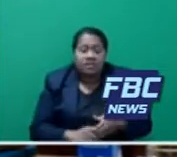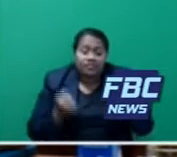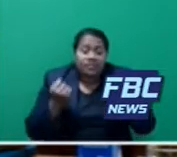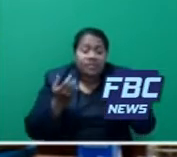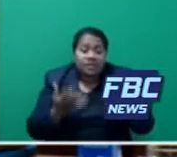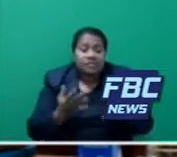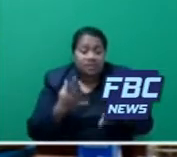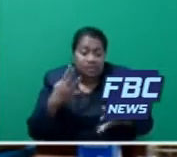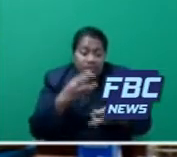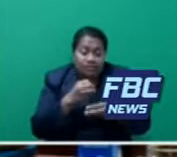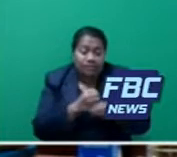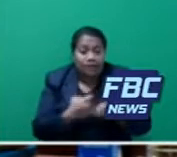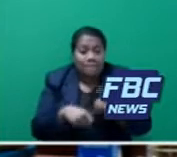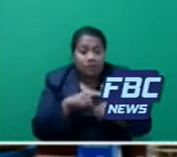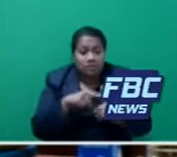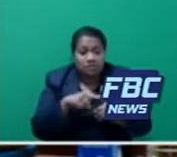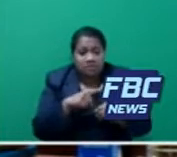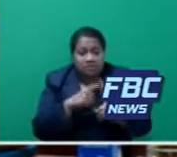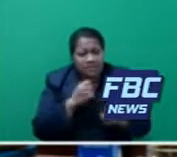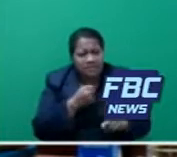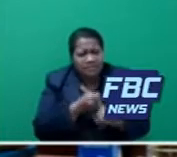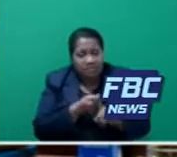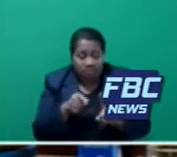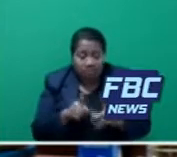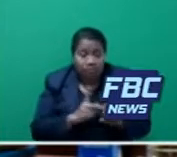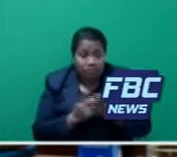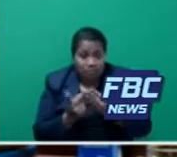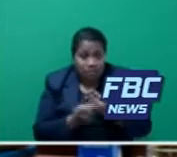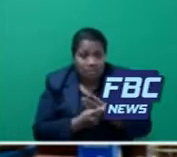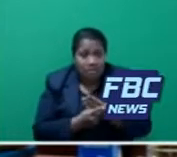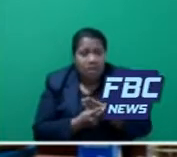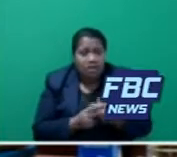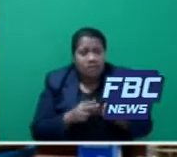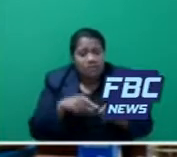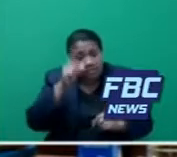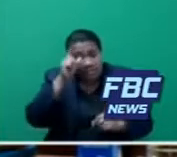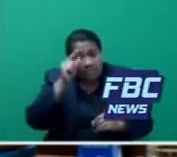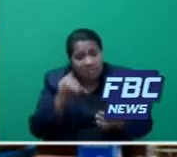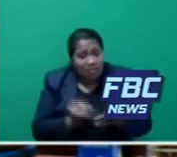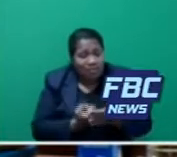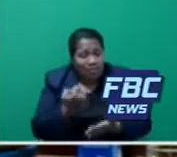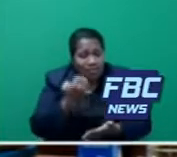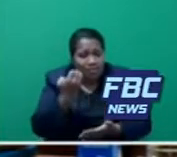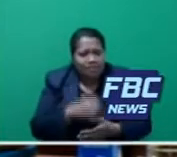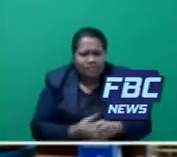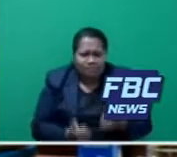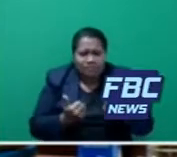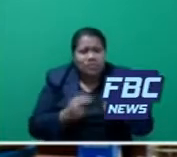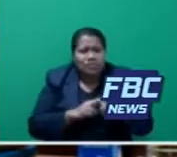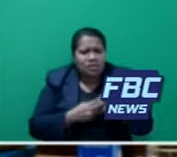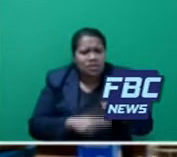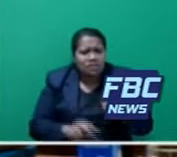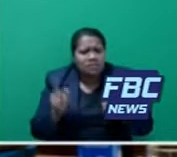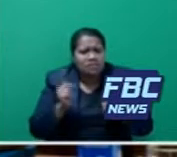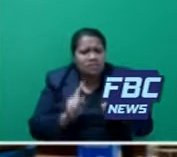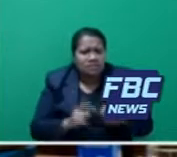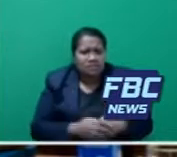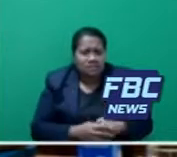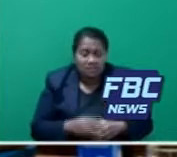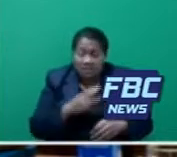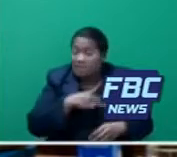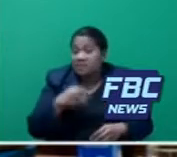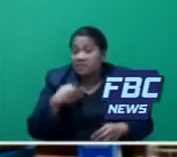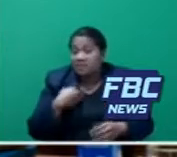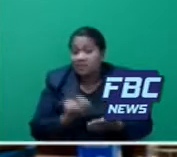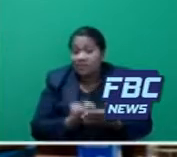overall positive impact of this program on the Fijian economy, the good news is the Minister for